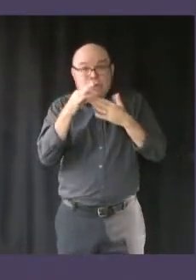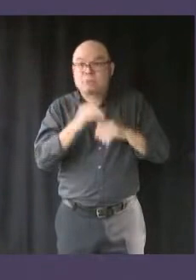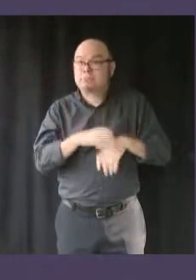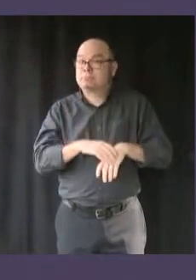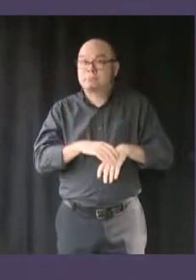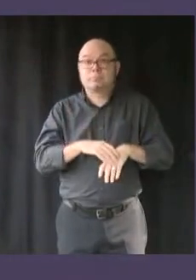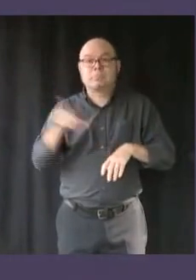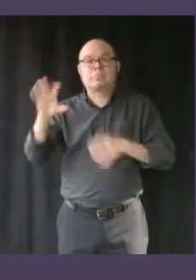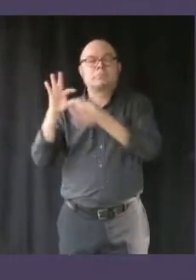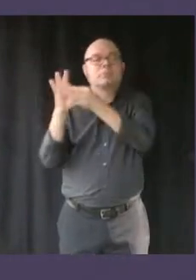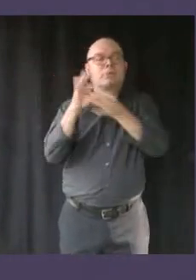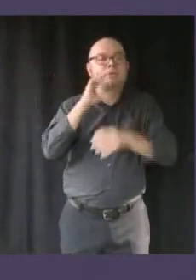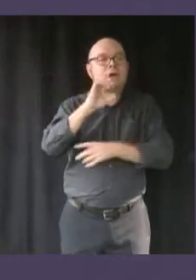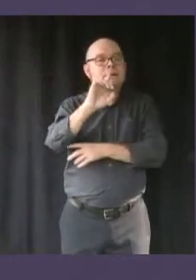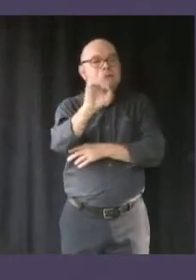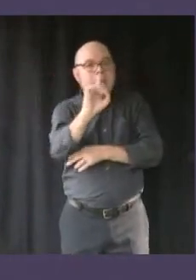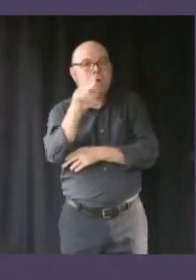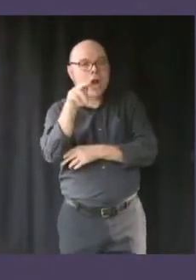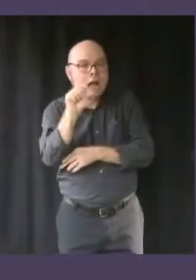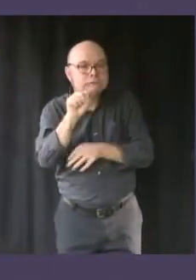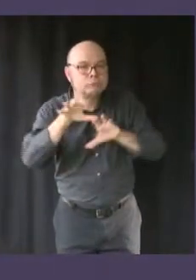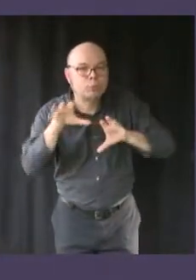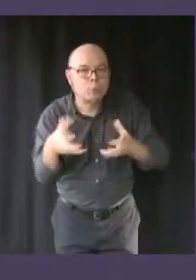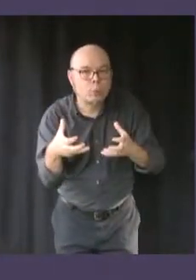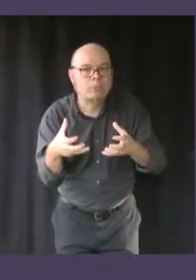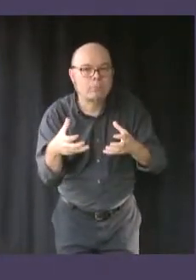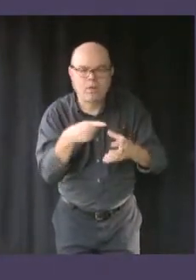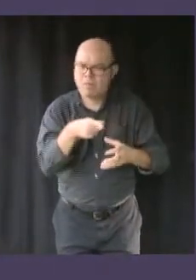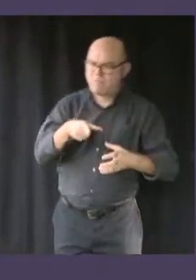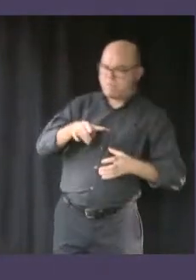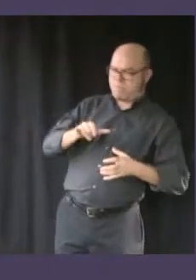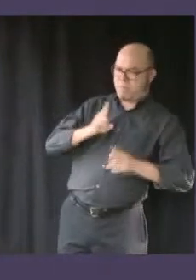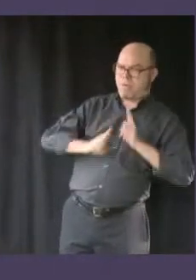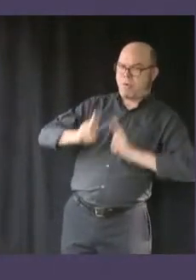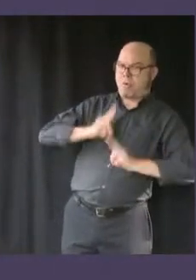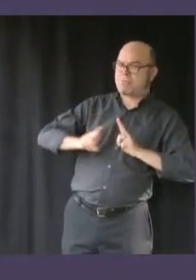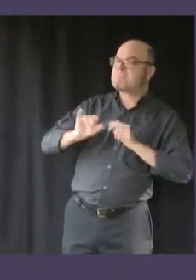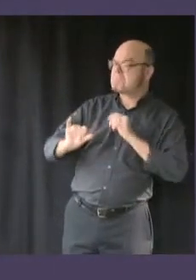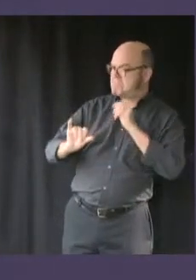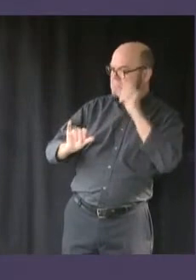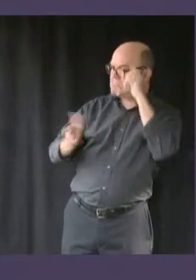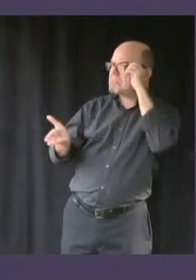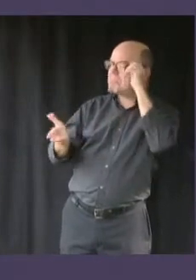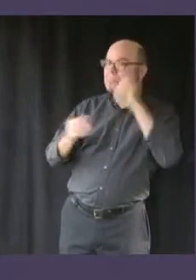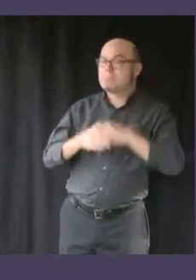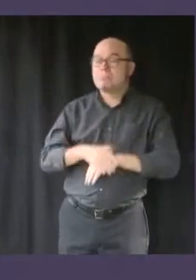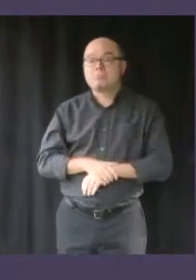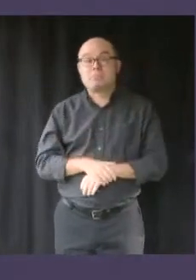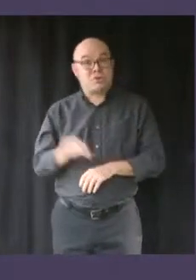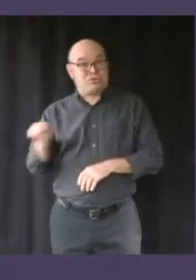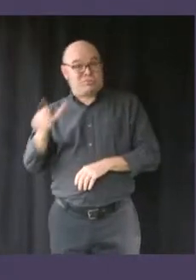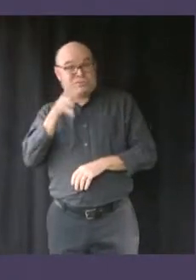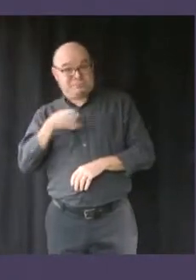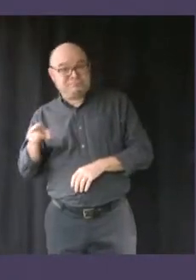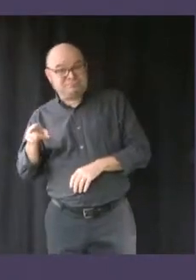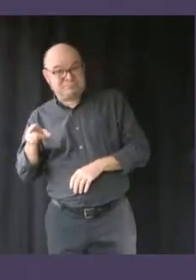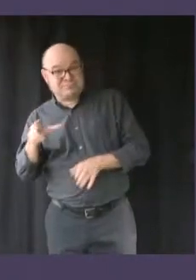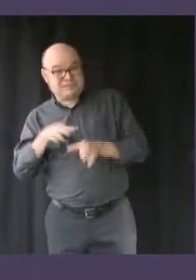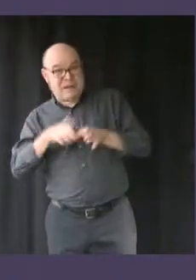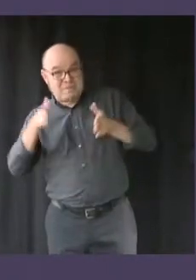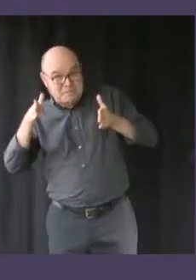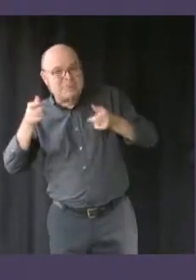and trust of her colleagues. Today, she serves as the chair of the House Appropriations Committee and